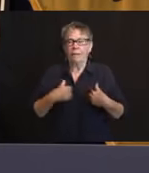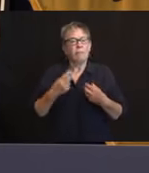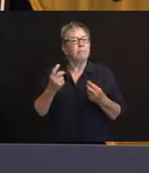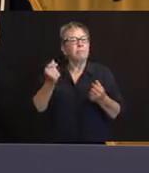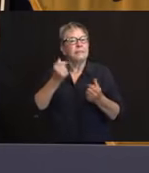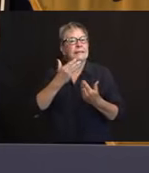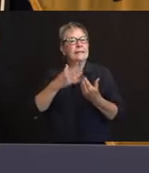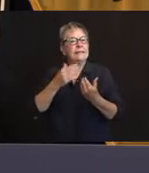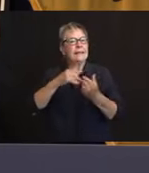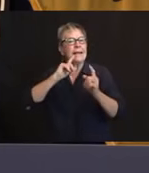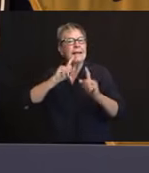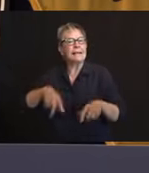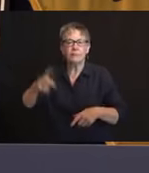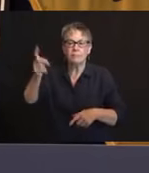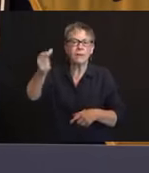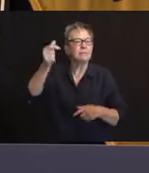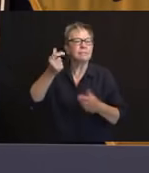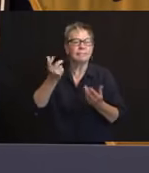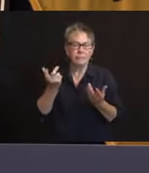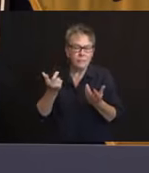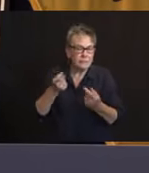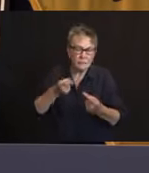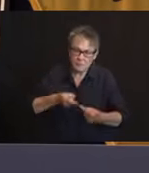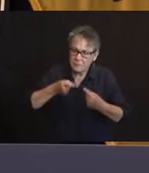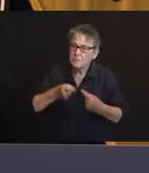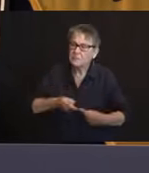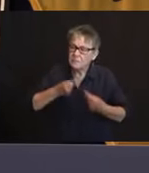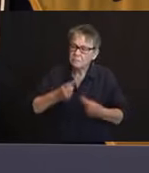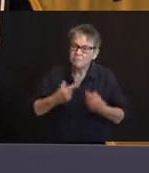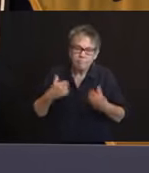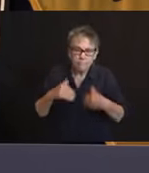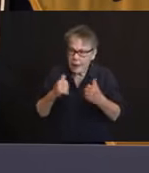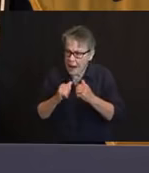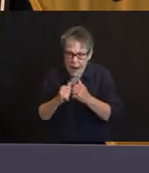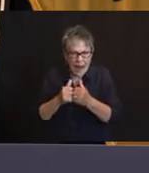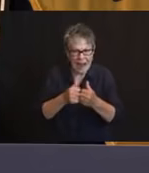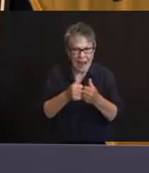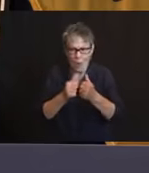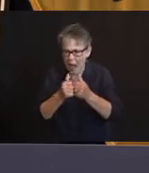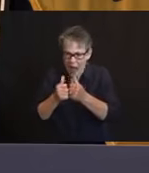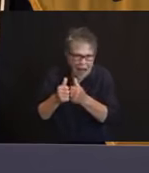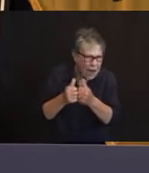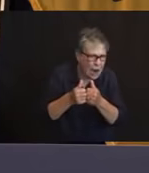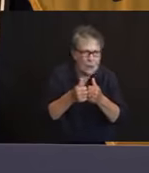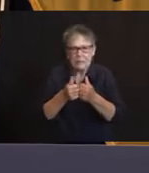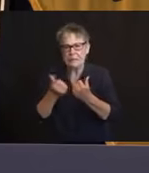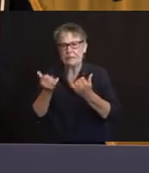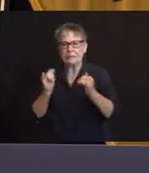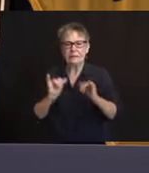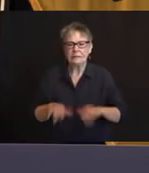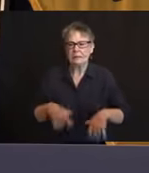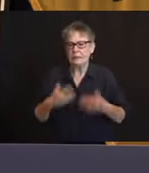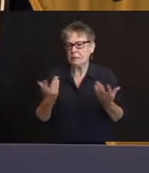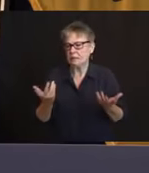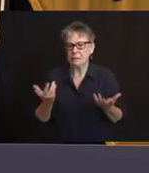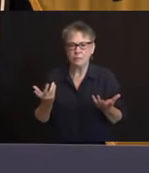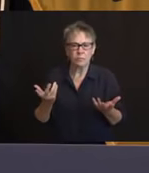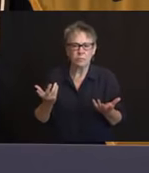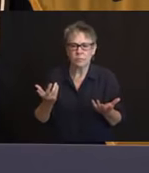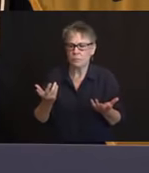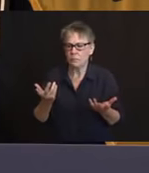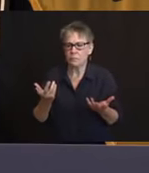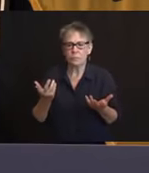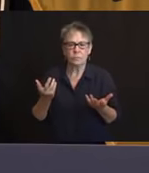Listen, I've said this publicly. I don't know about every town, but I think the Civilian Review Board has been a big success, personal